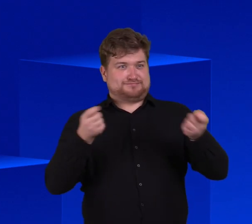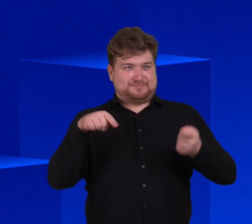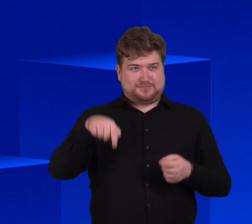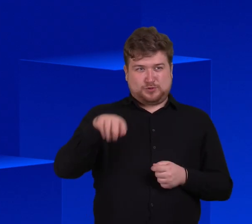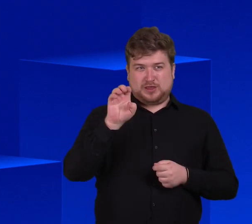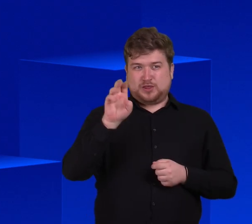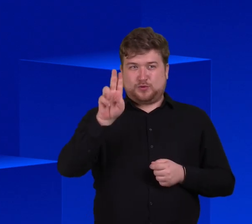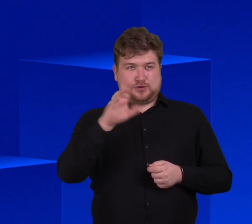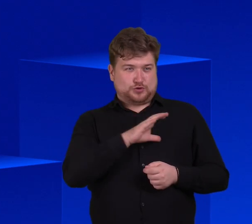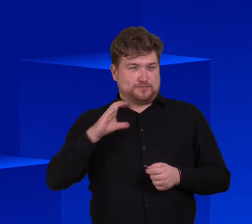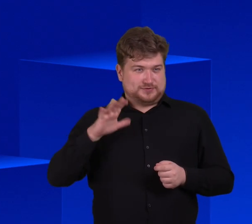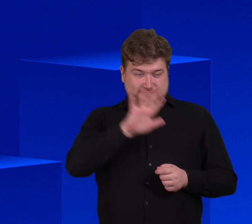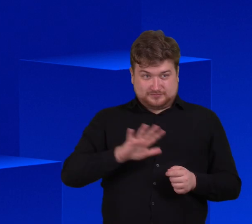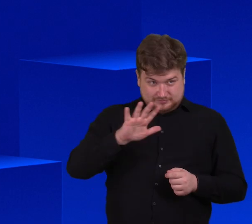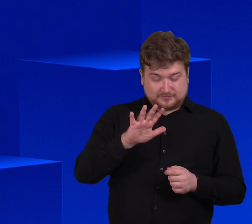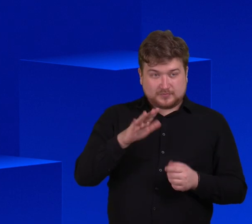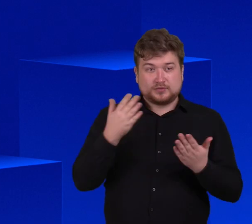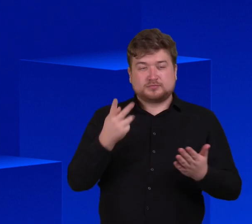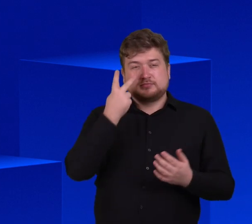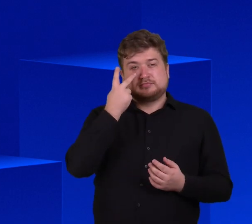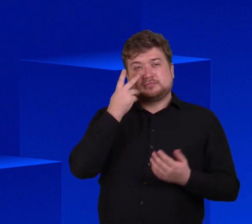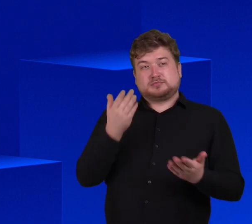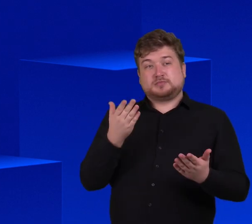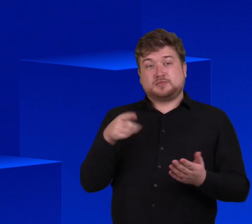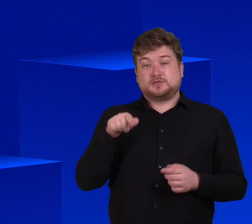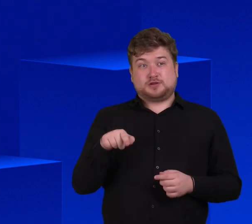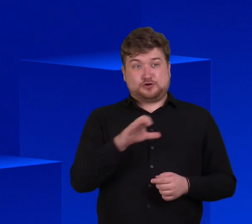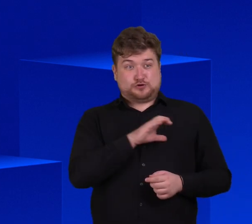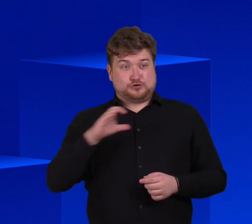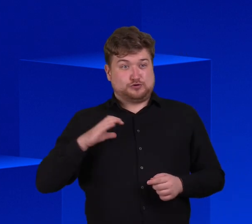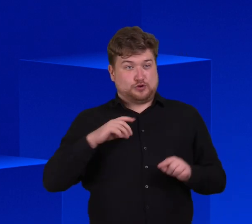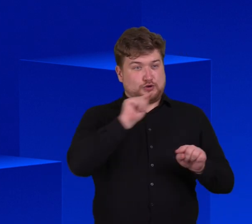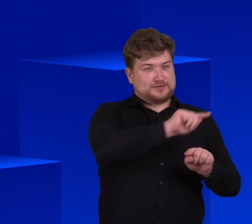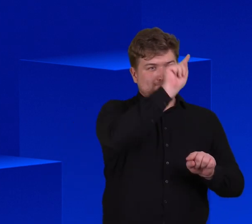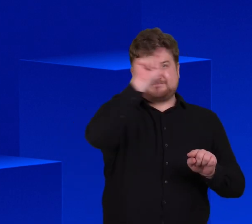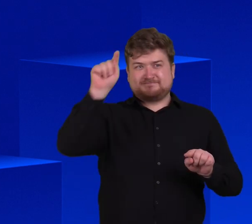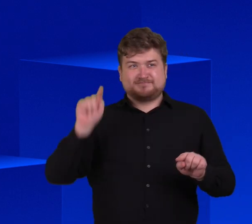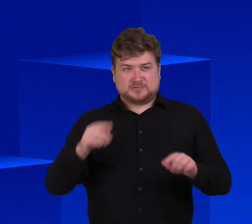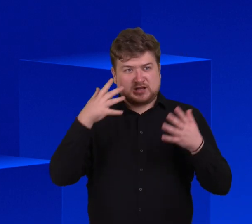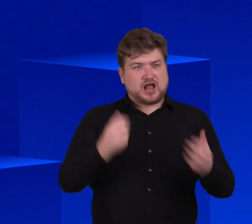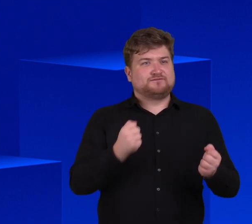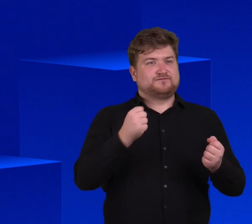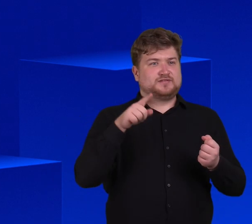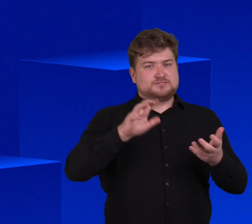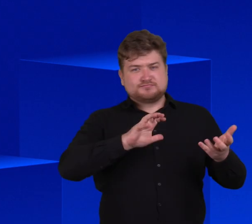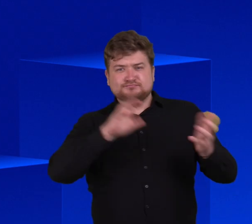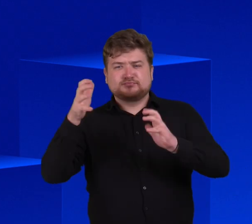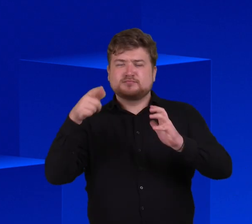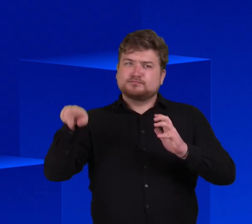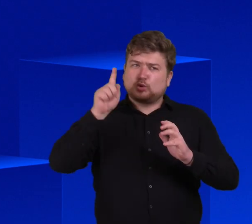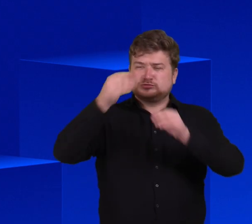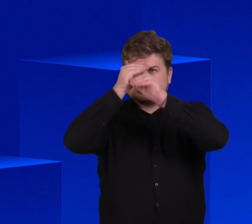fit for purpose. And interestingly enough, you can see that there are certain success stories that